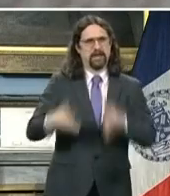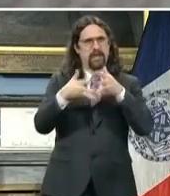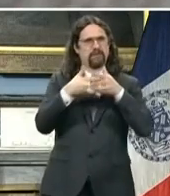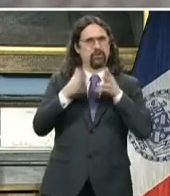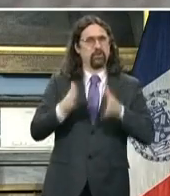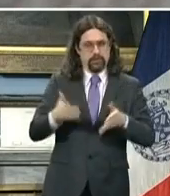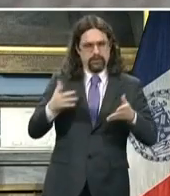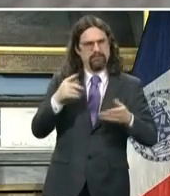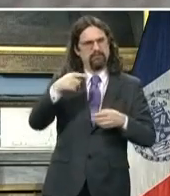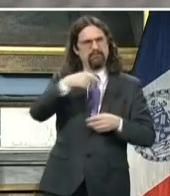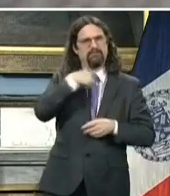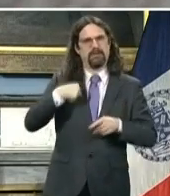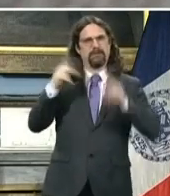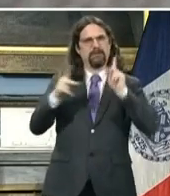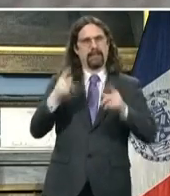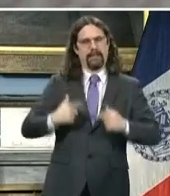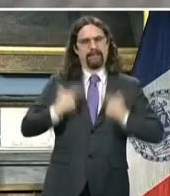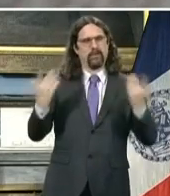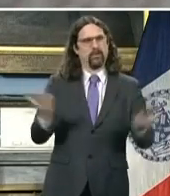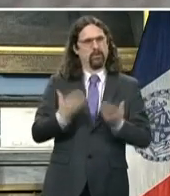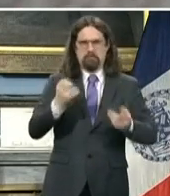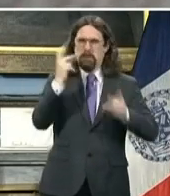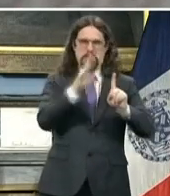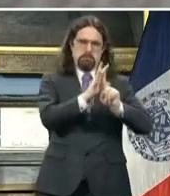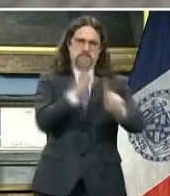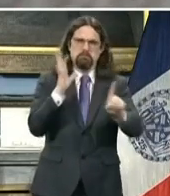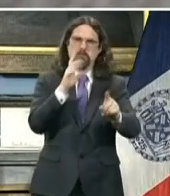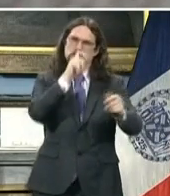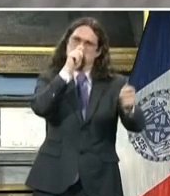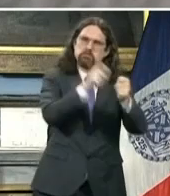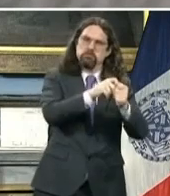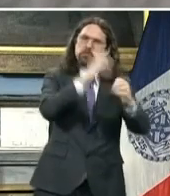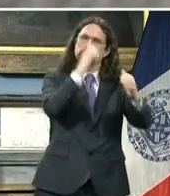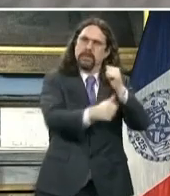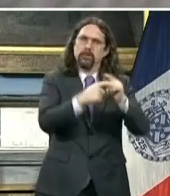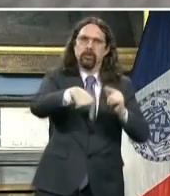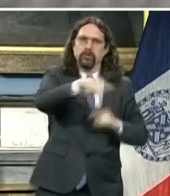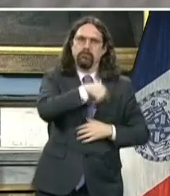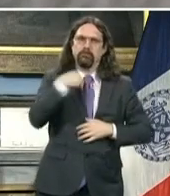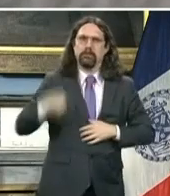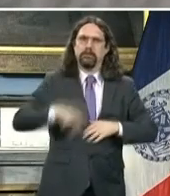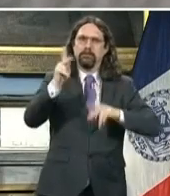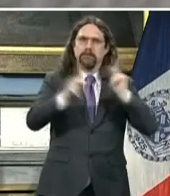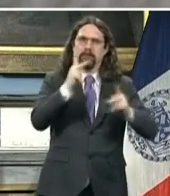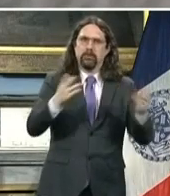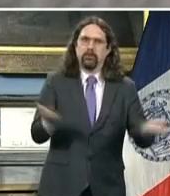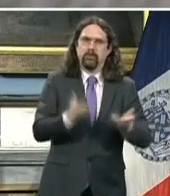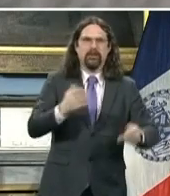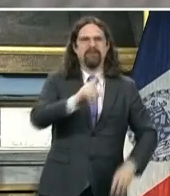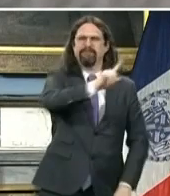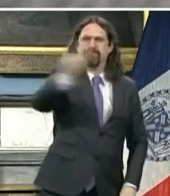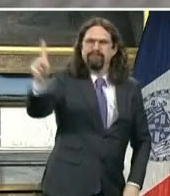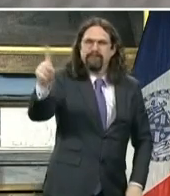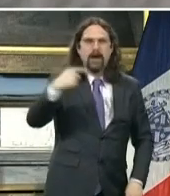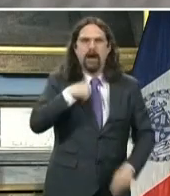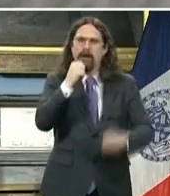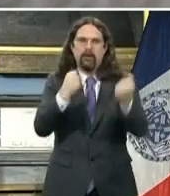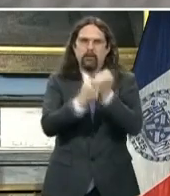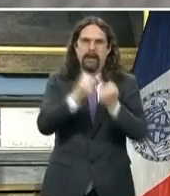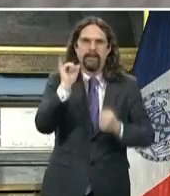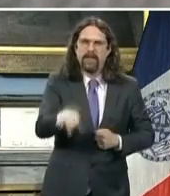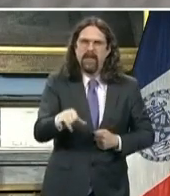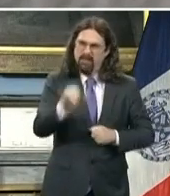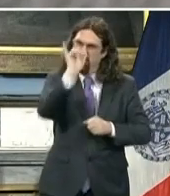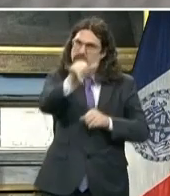act of discrimination, if you see a hate crime, if you see anything that is about bias, call 311 immediately, or if it's an